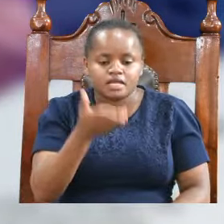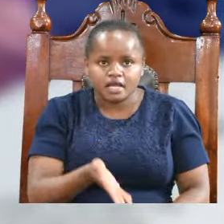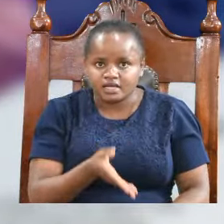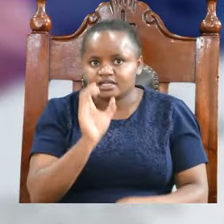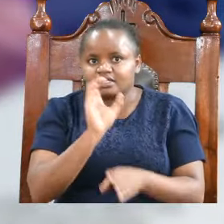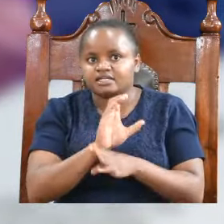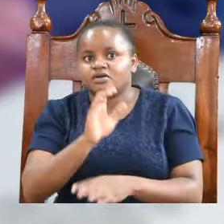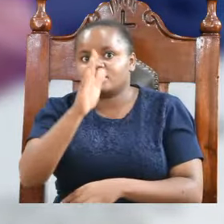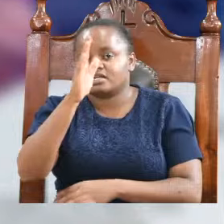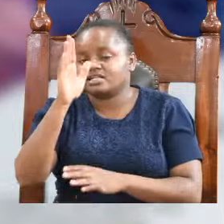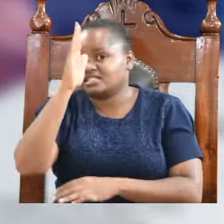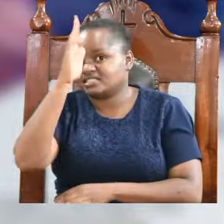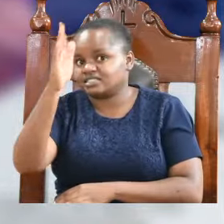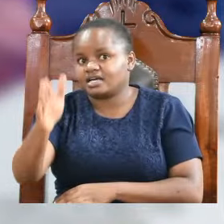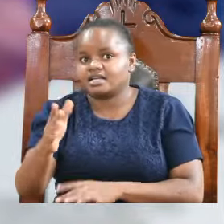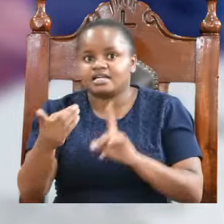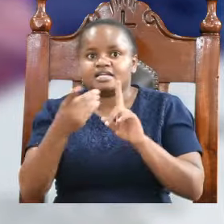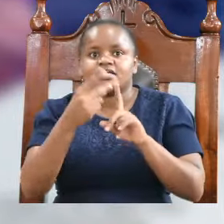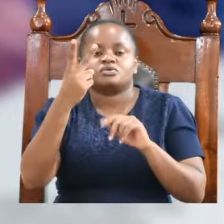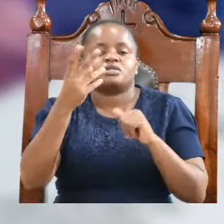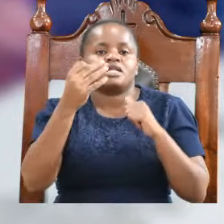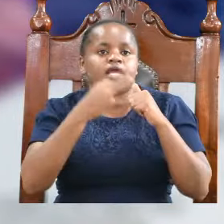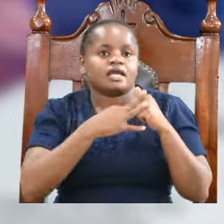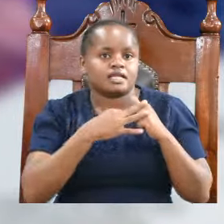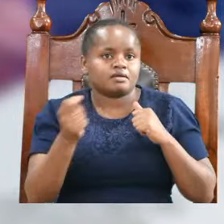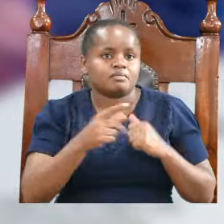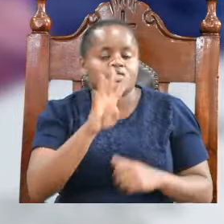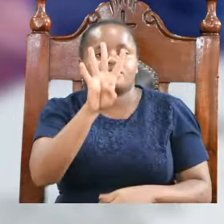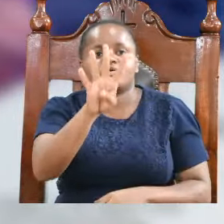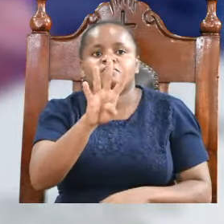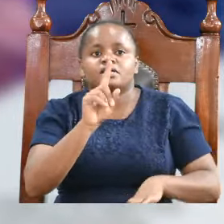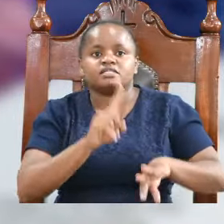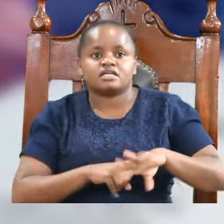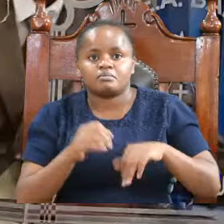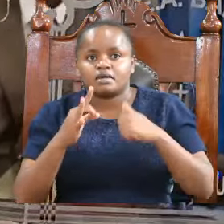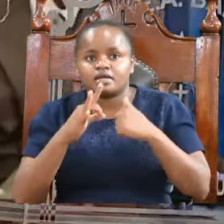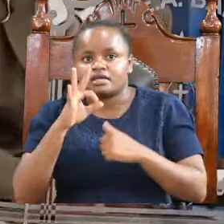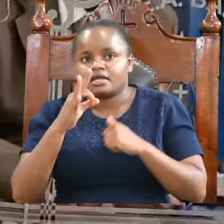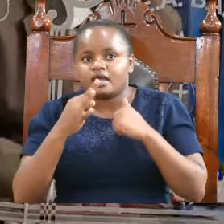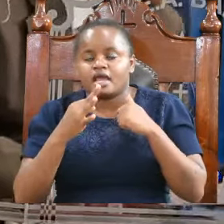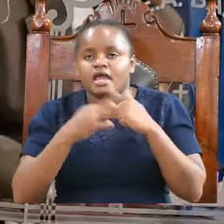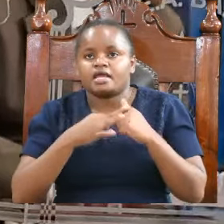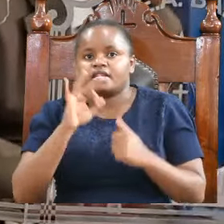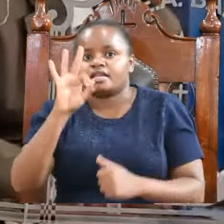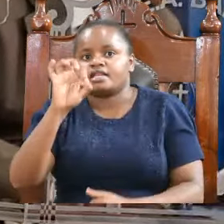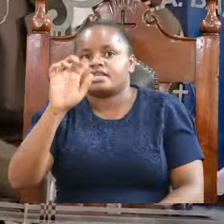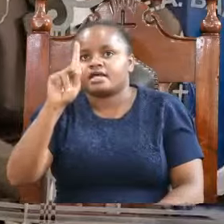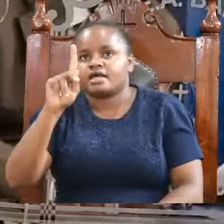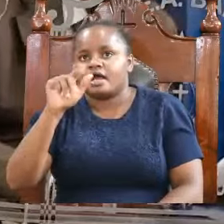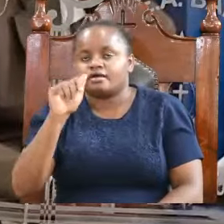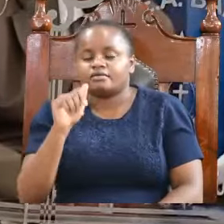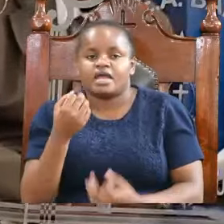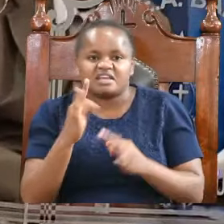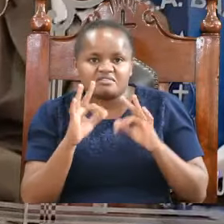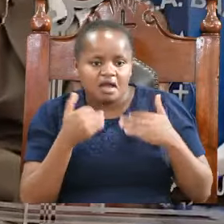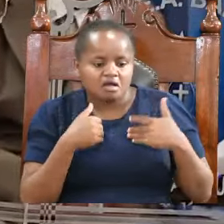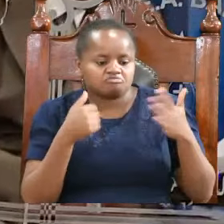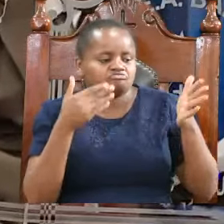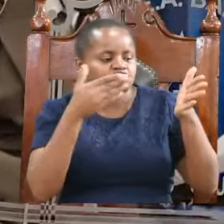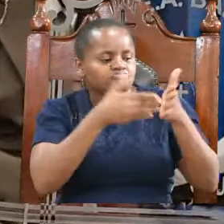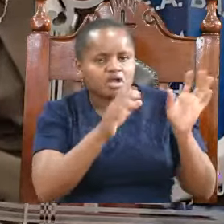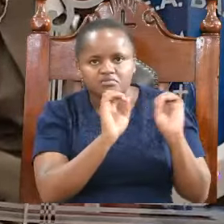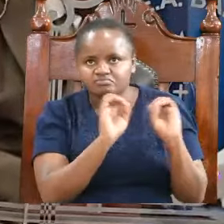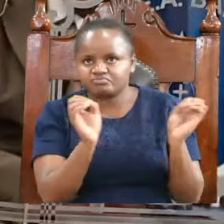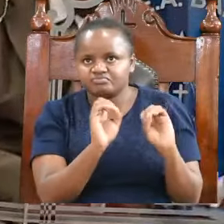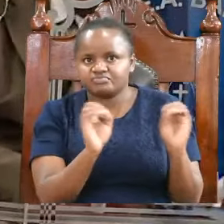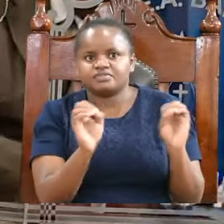on Sunday, 28th April 2024 at 8:30 a.m. If no relevant objection is then